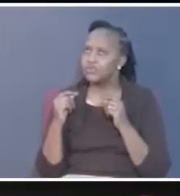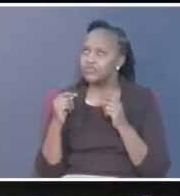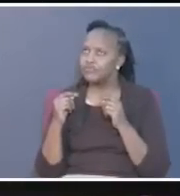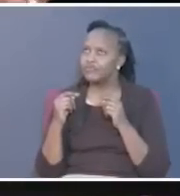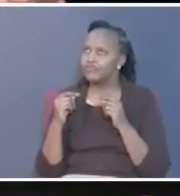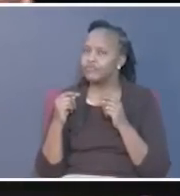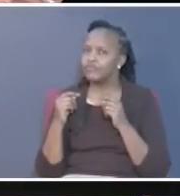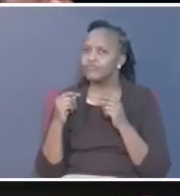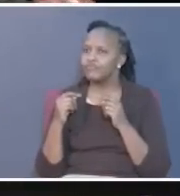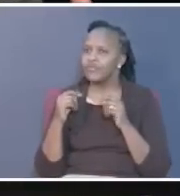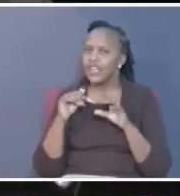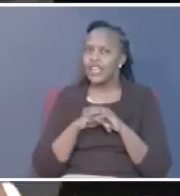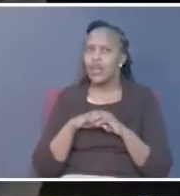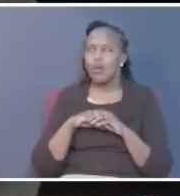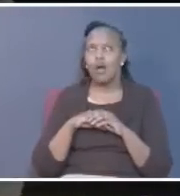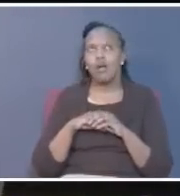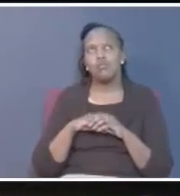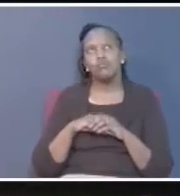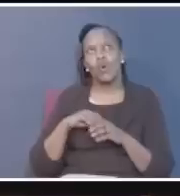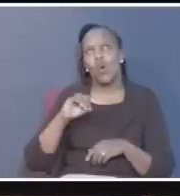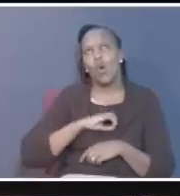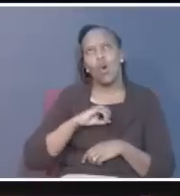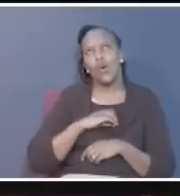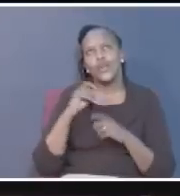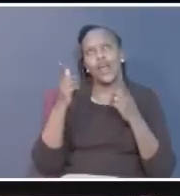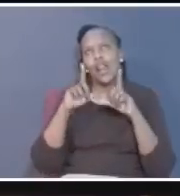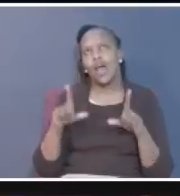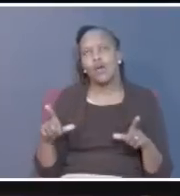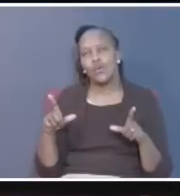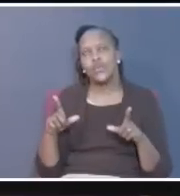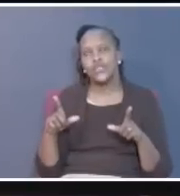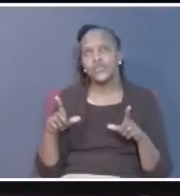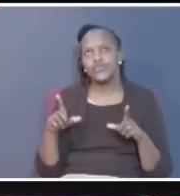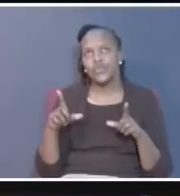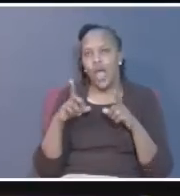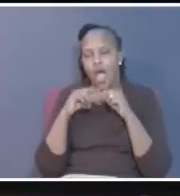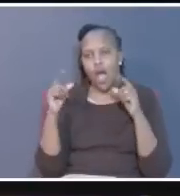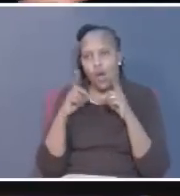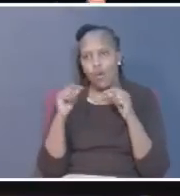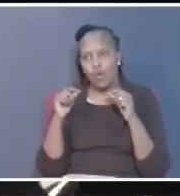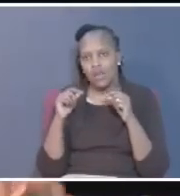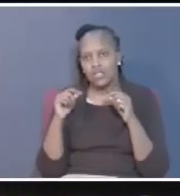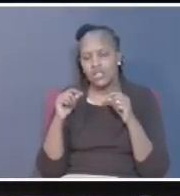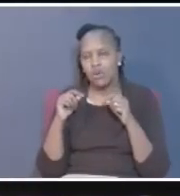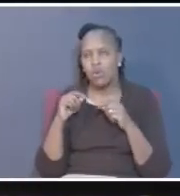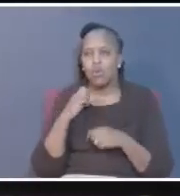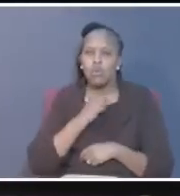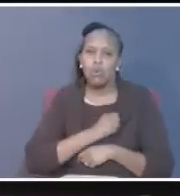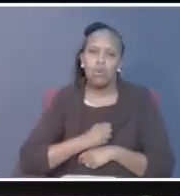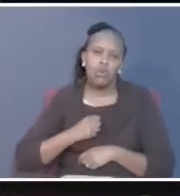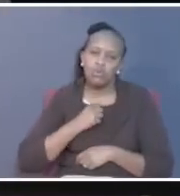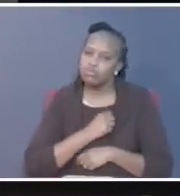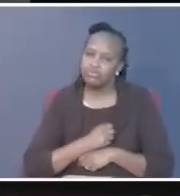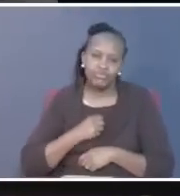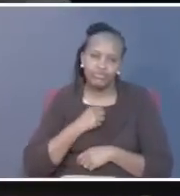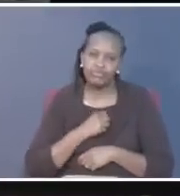should I say in our language, in our local slang, a word, it's pronounced woshe. It was